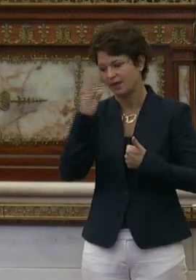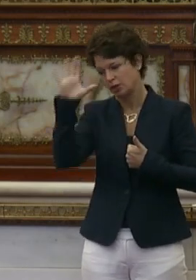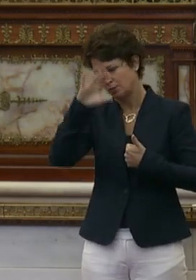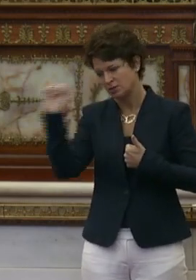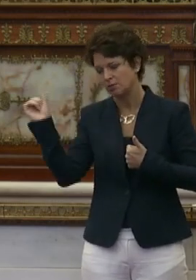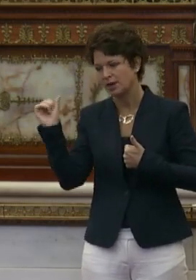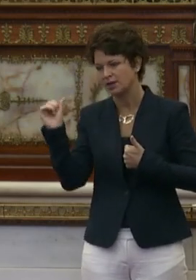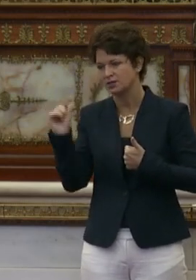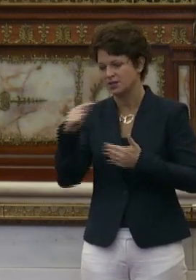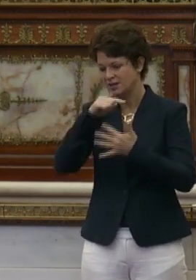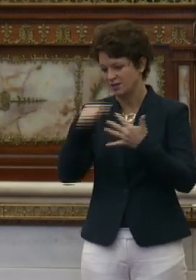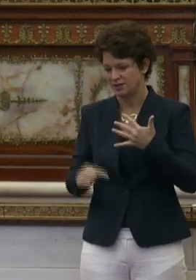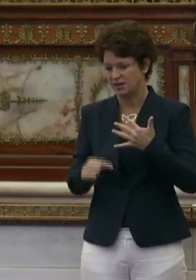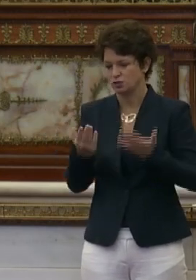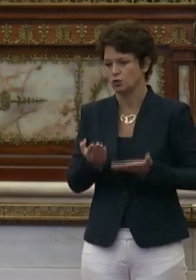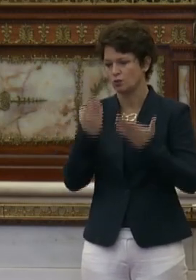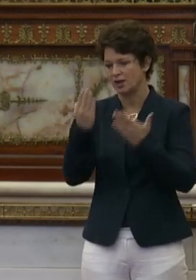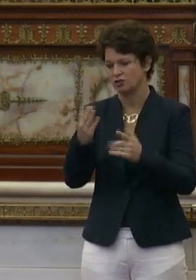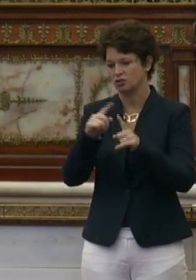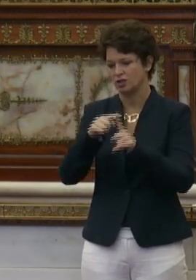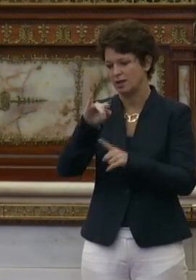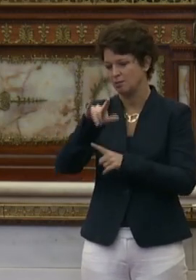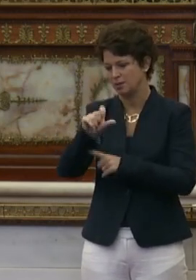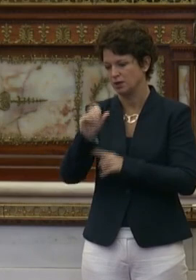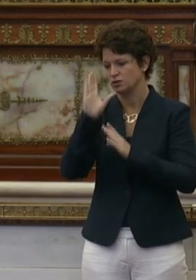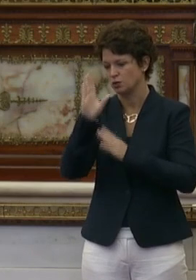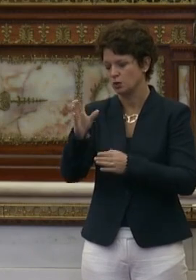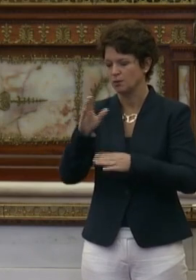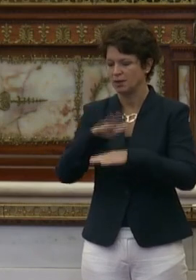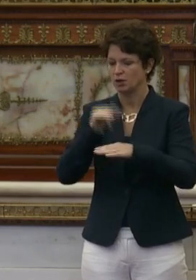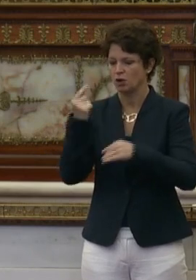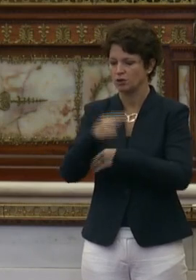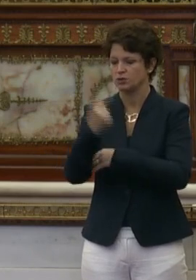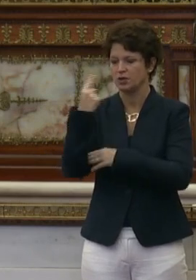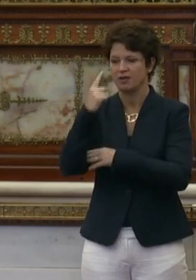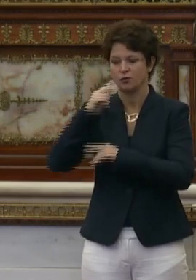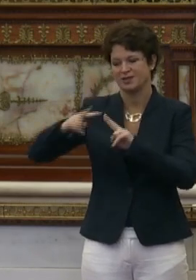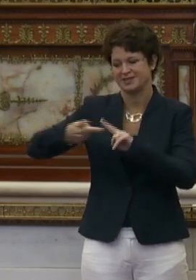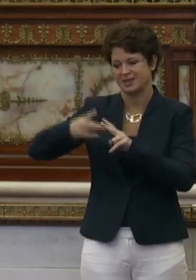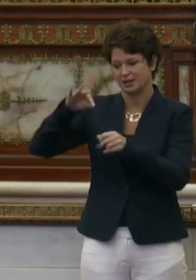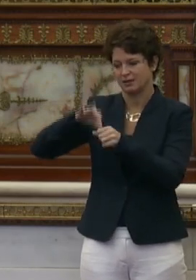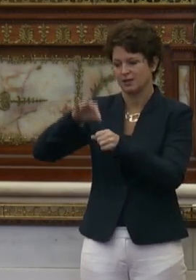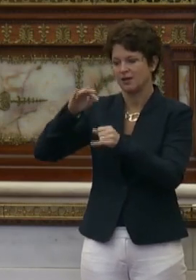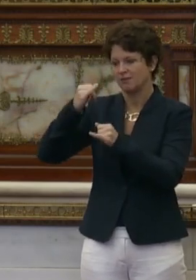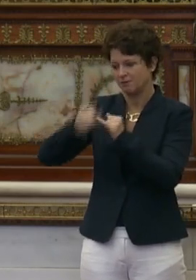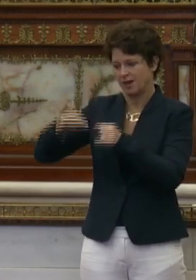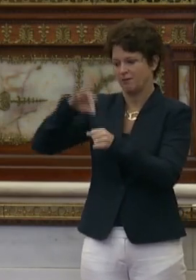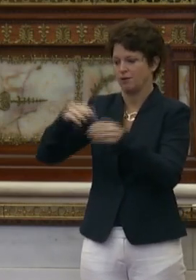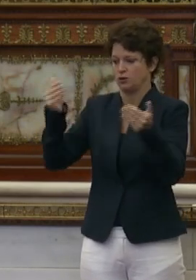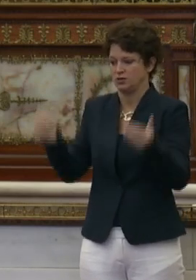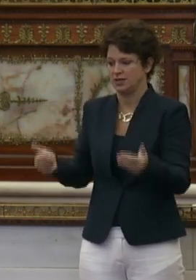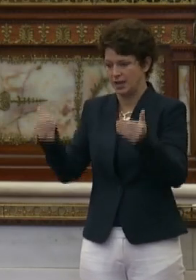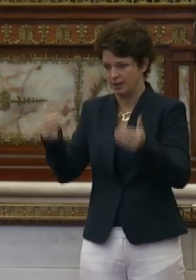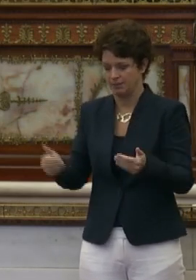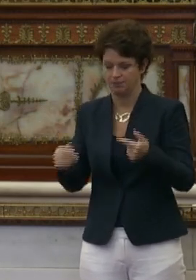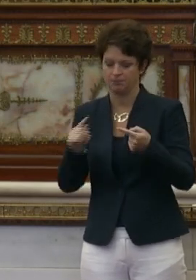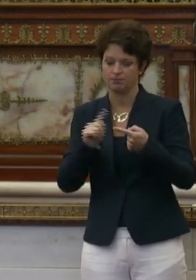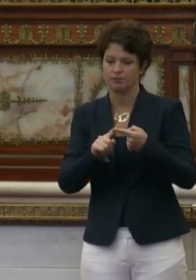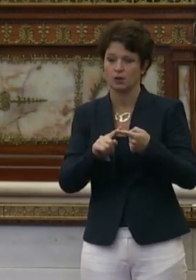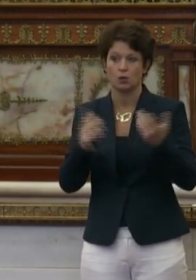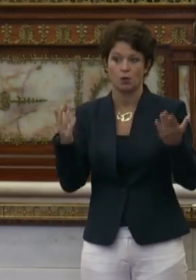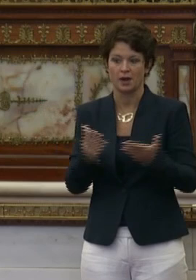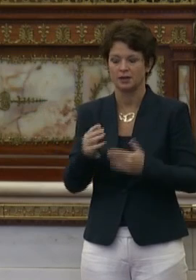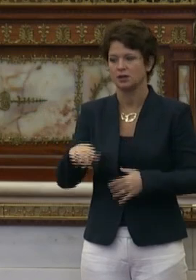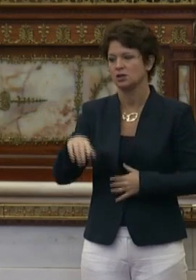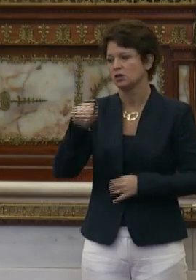Mr. President. The following resolutions and bills are being called up from the second reading and final passage calendars today. They